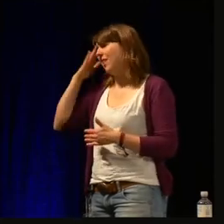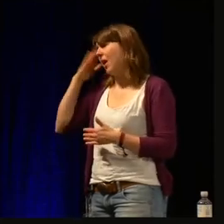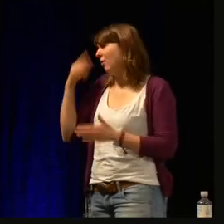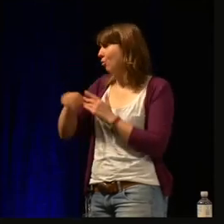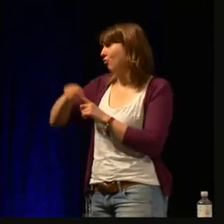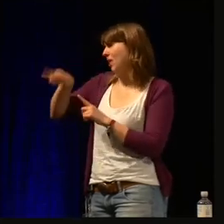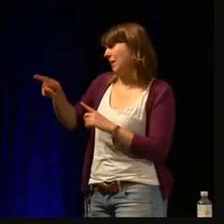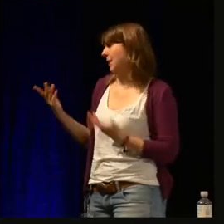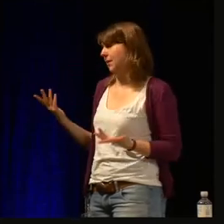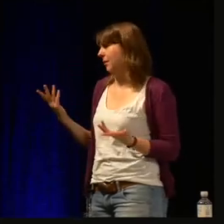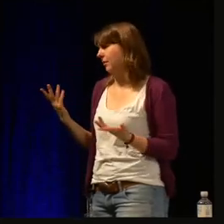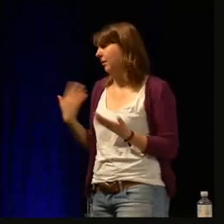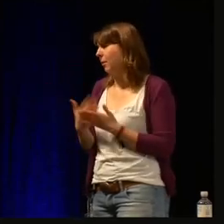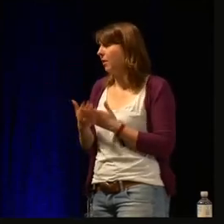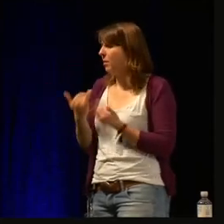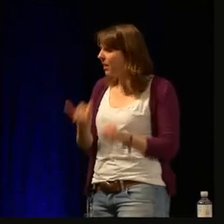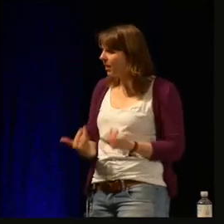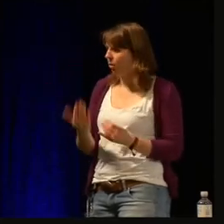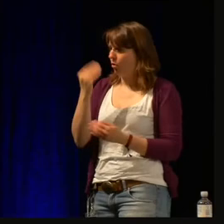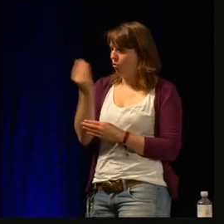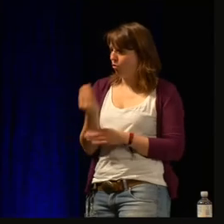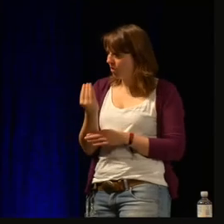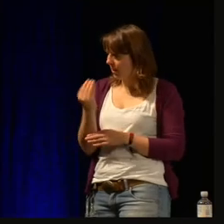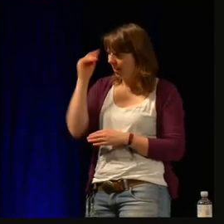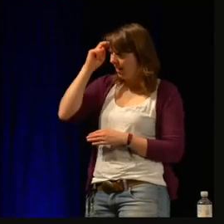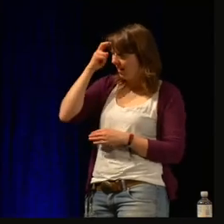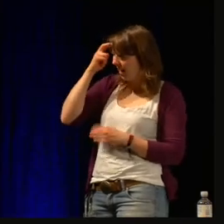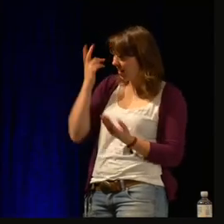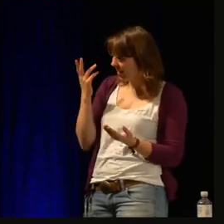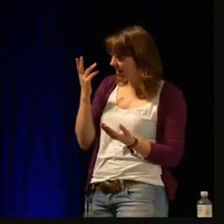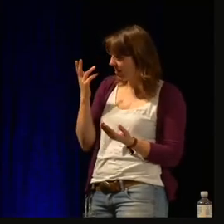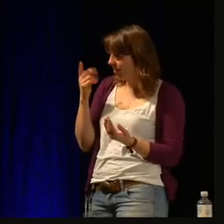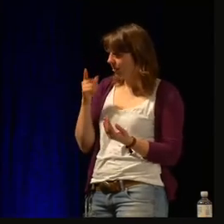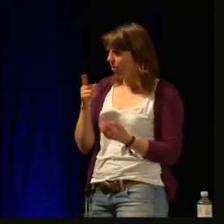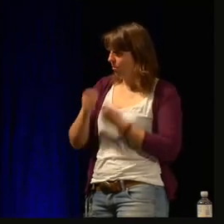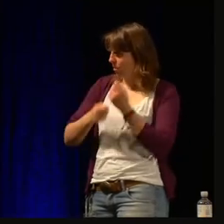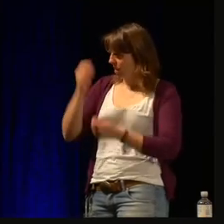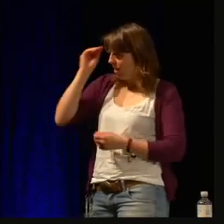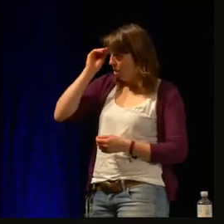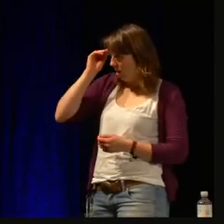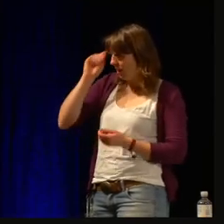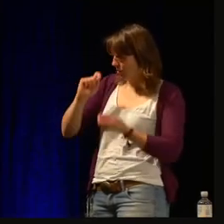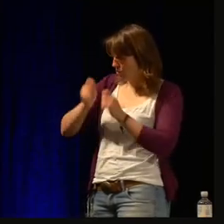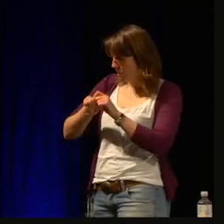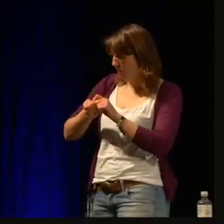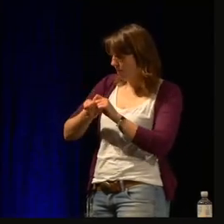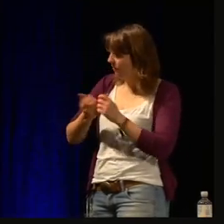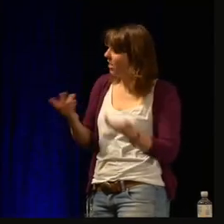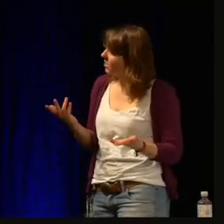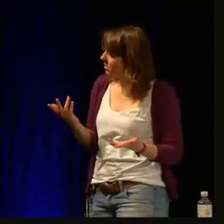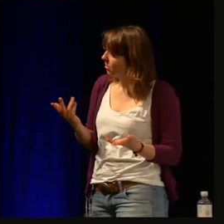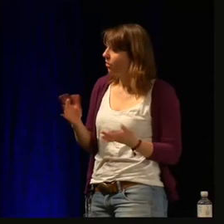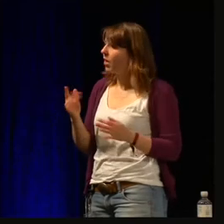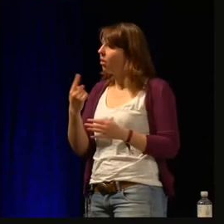them for decades in statistics. What has now actually changed with artificial intelligence? And in